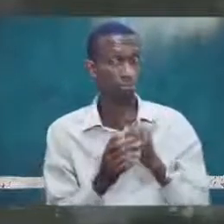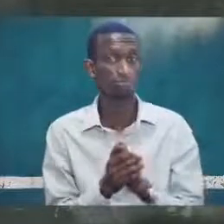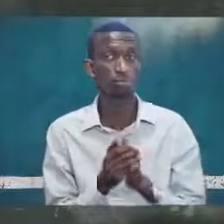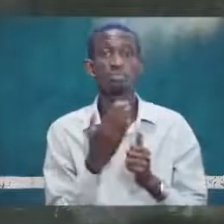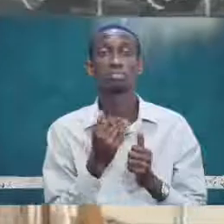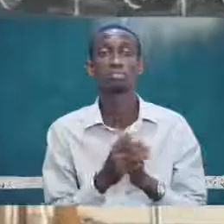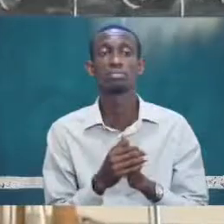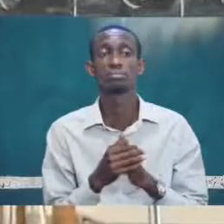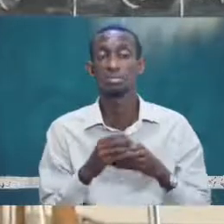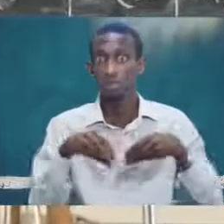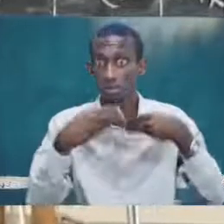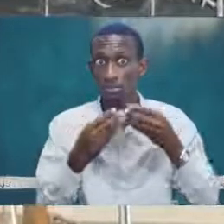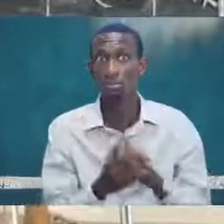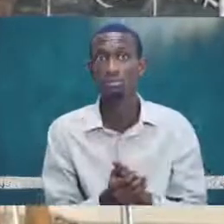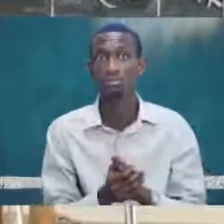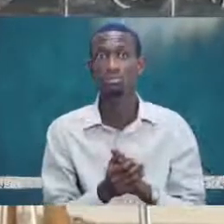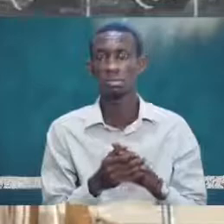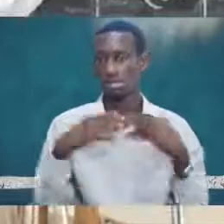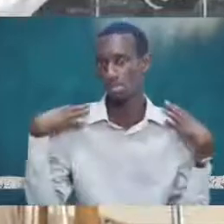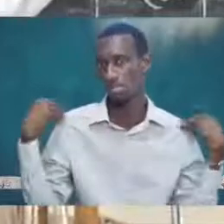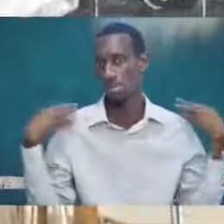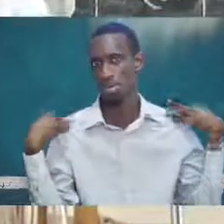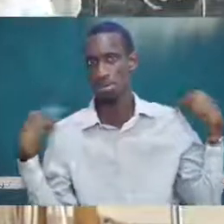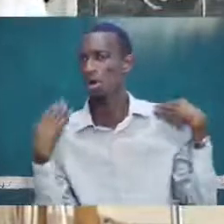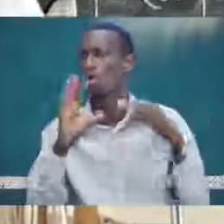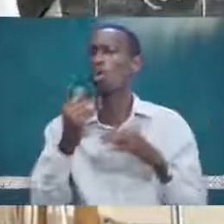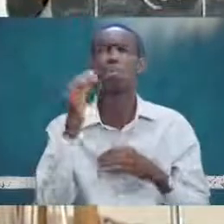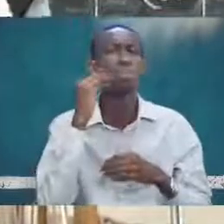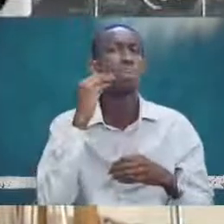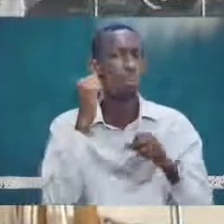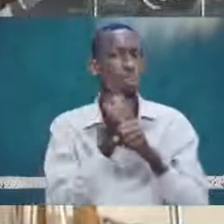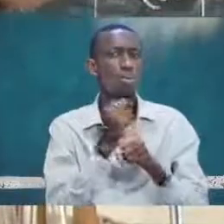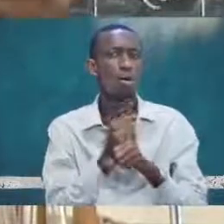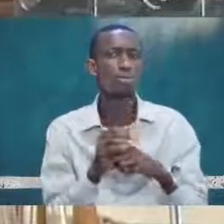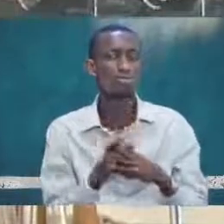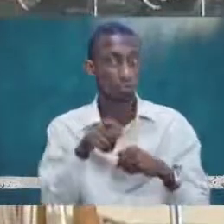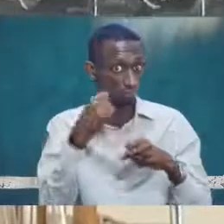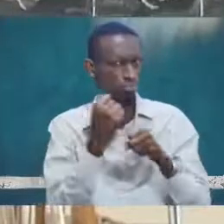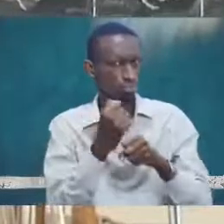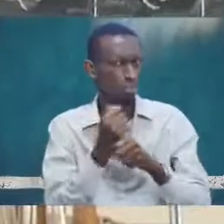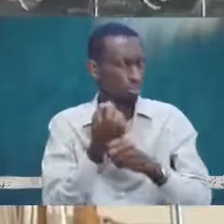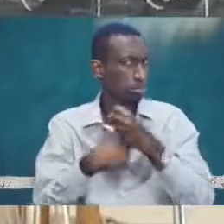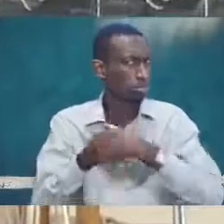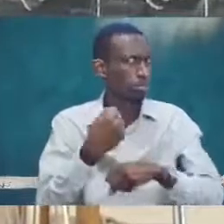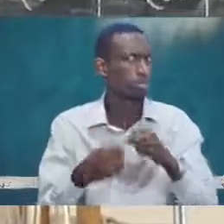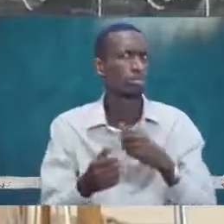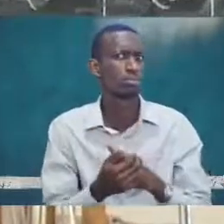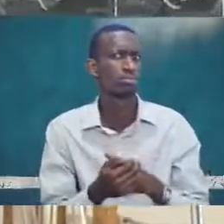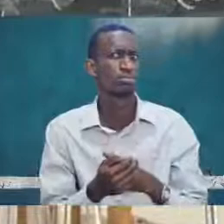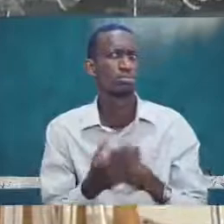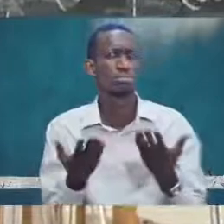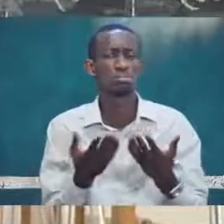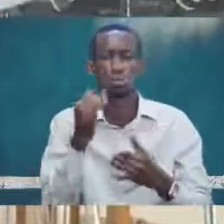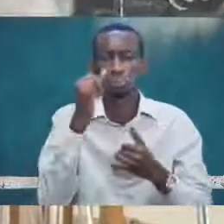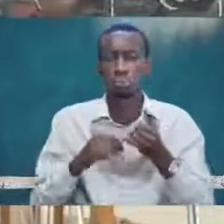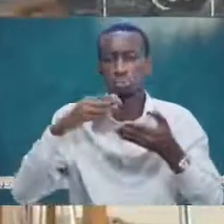I just want to give you an exercise. No, it's a homework this time that you'll have to work out, because at least we have